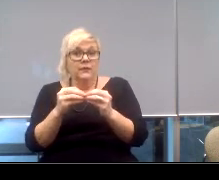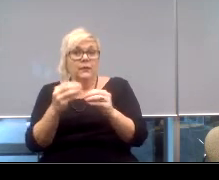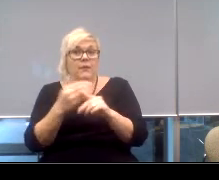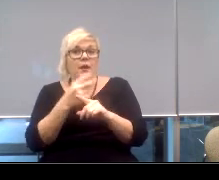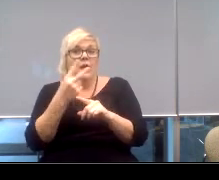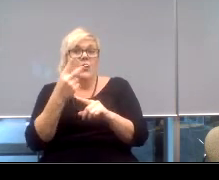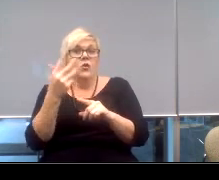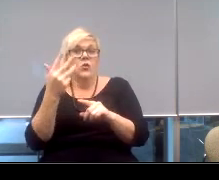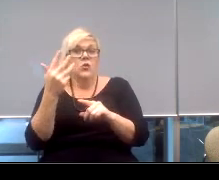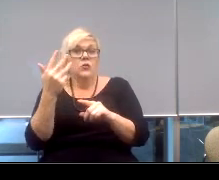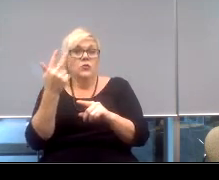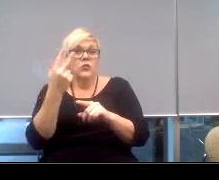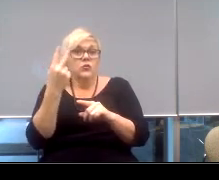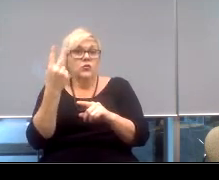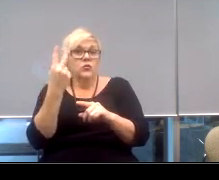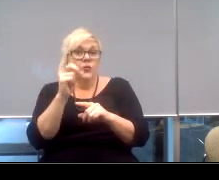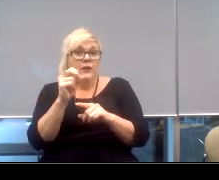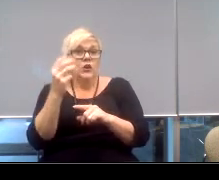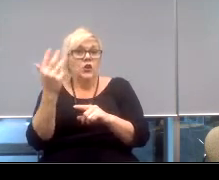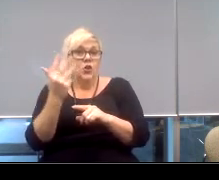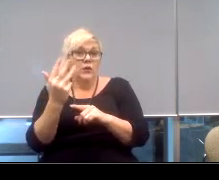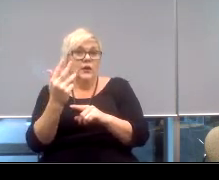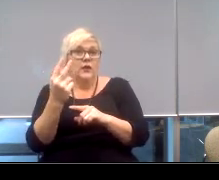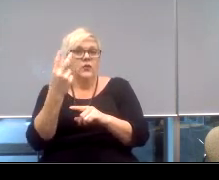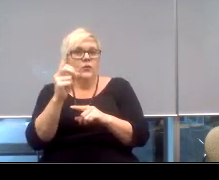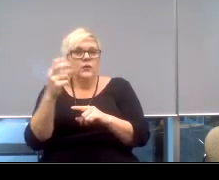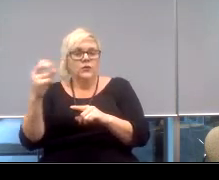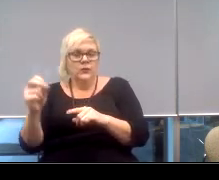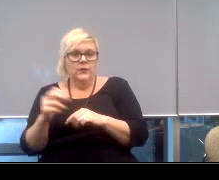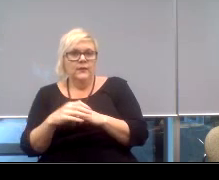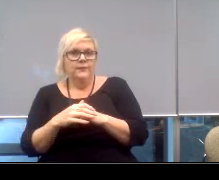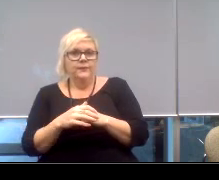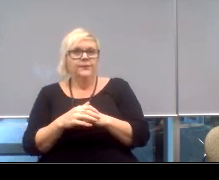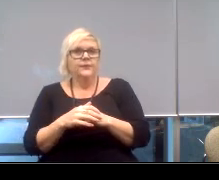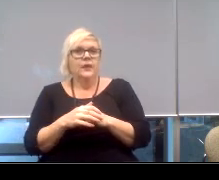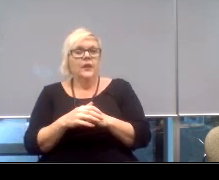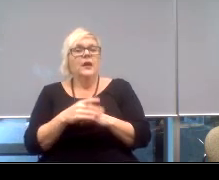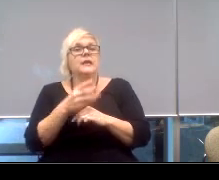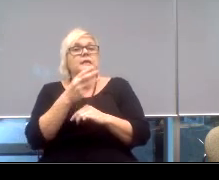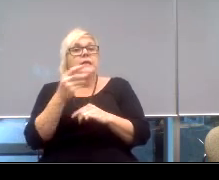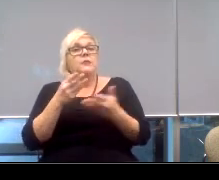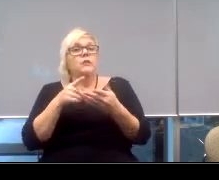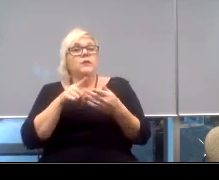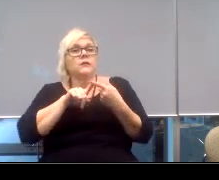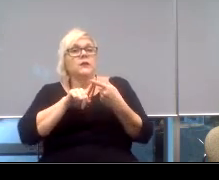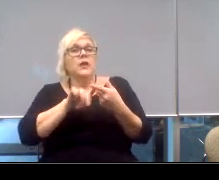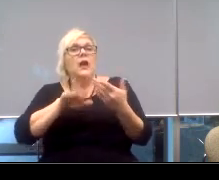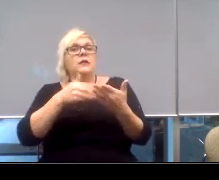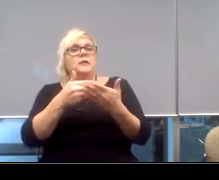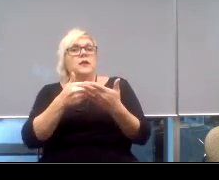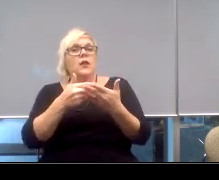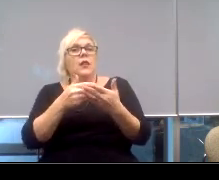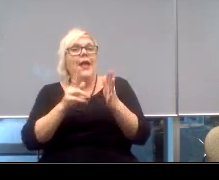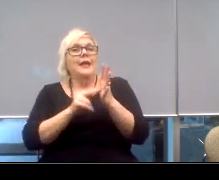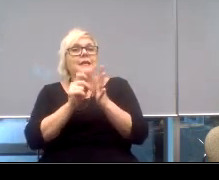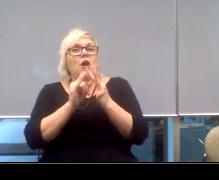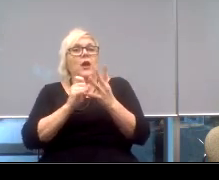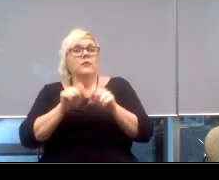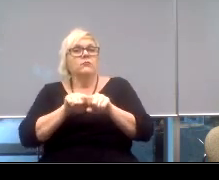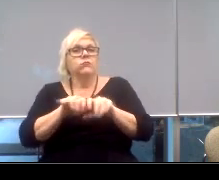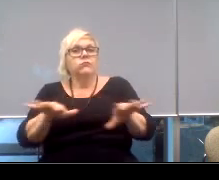as possible as we move from old to new to avoid disruption. In some areas, the market won't be fully